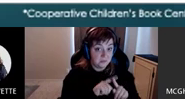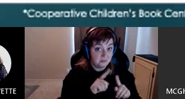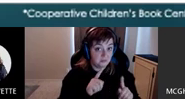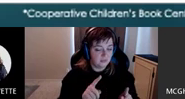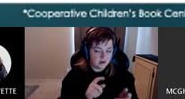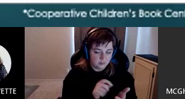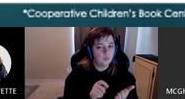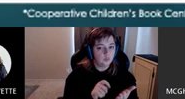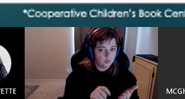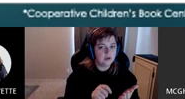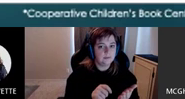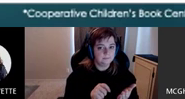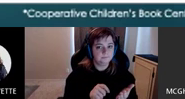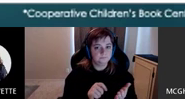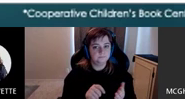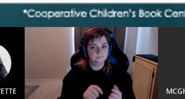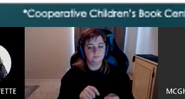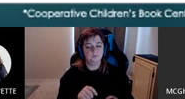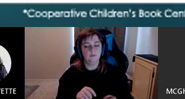so not just both.